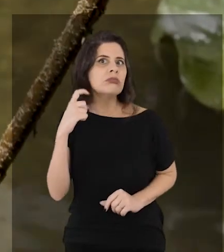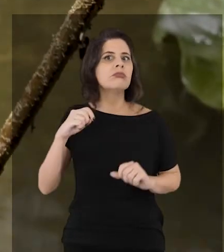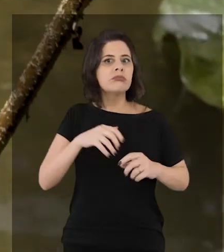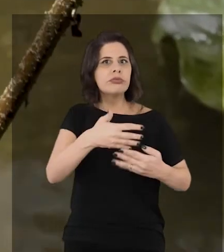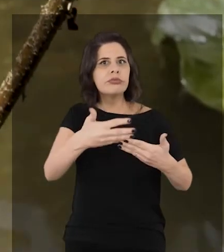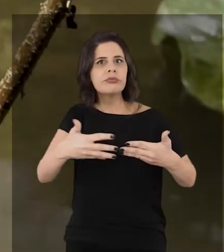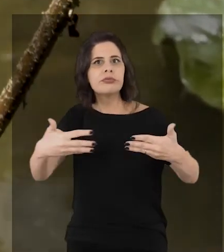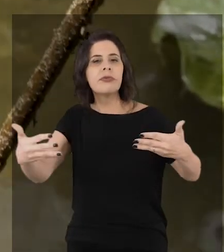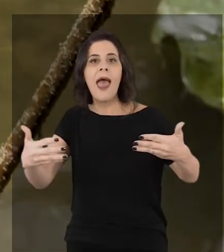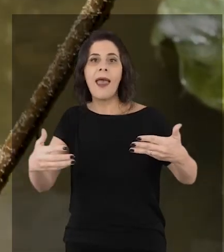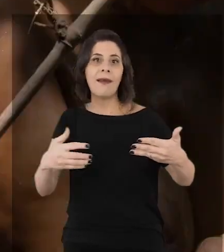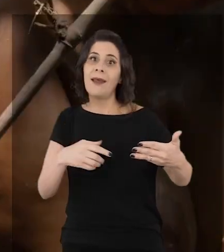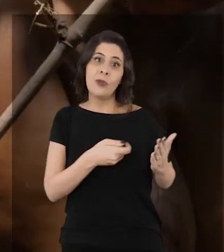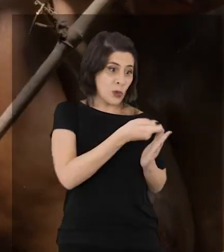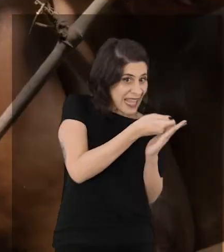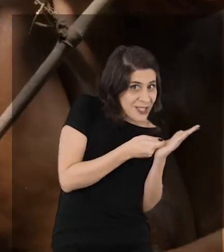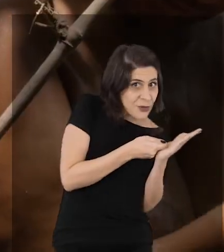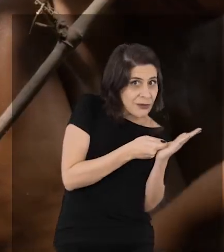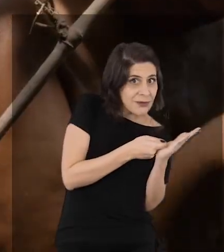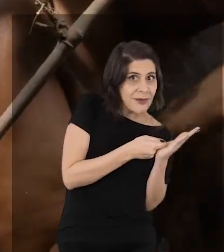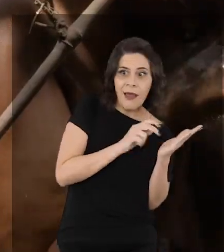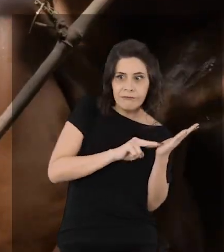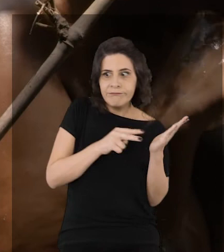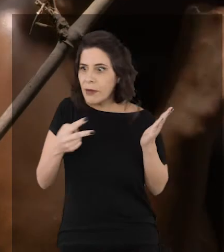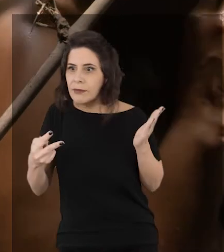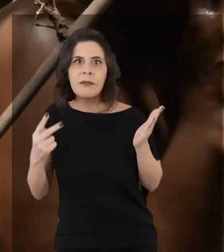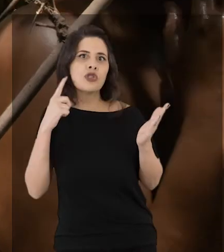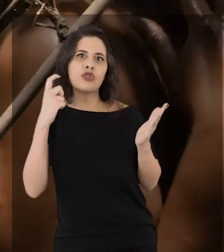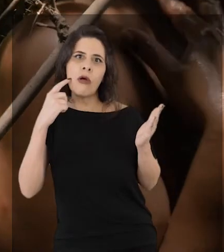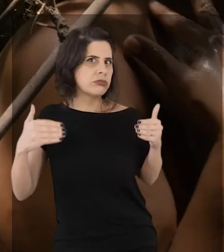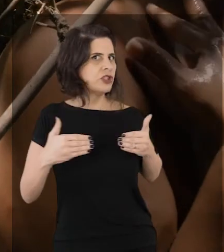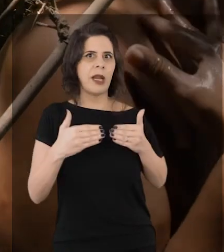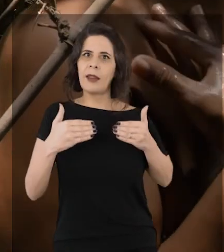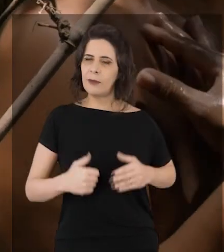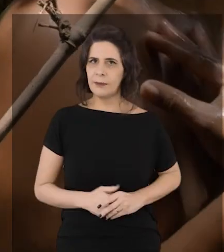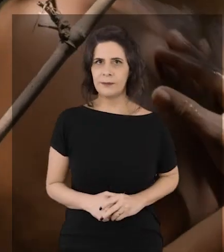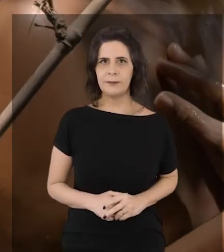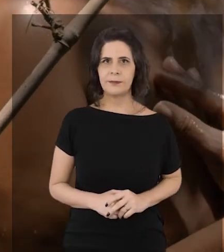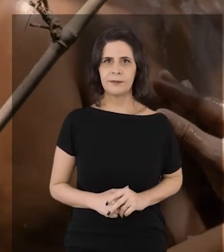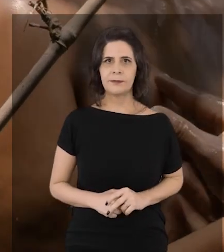a direct interpretation of the text.